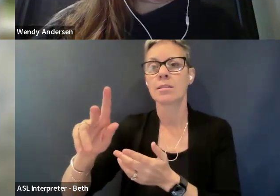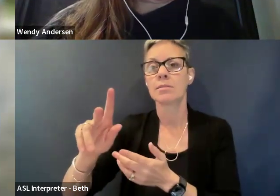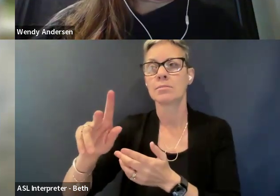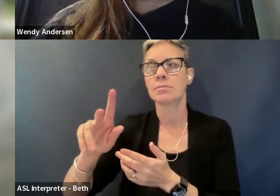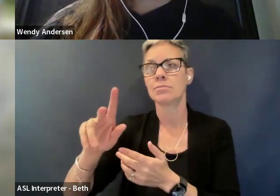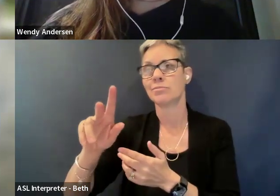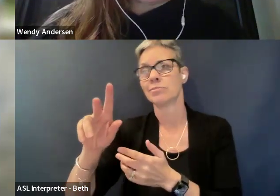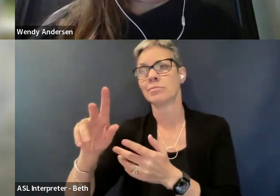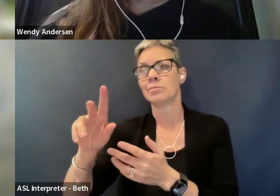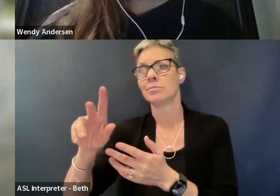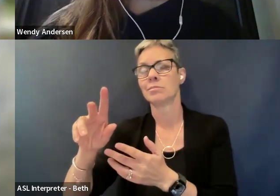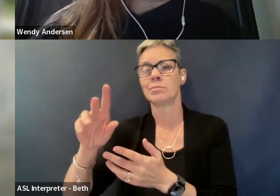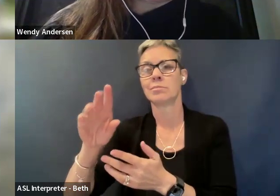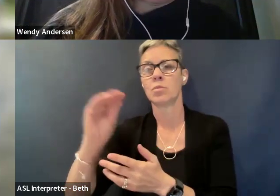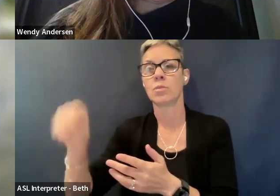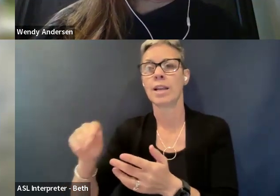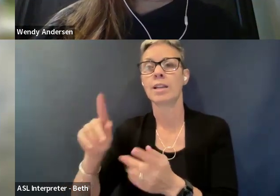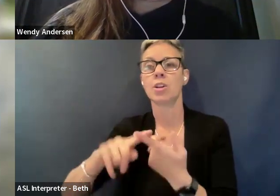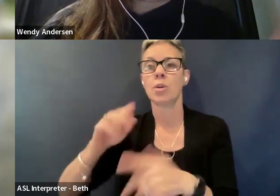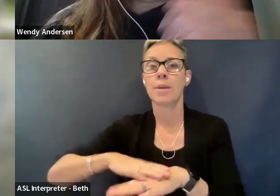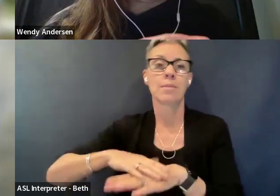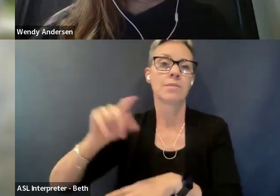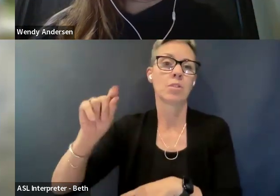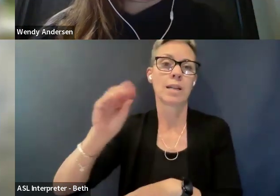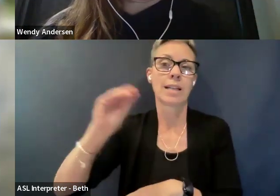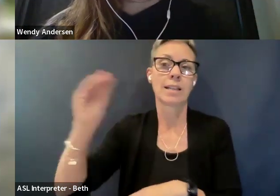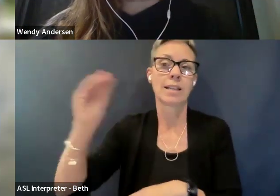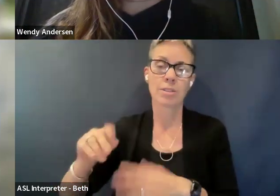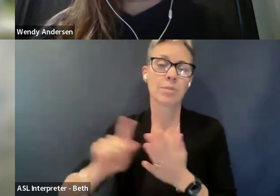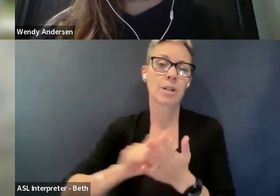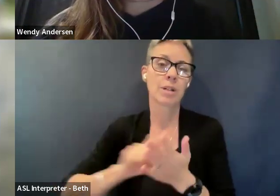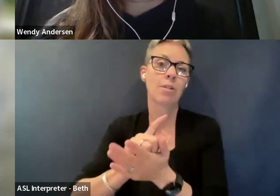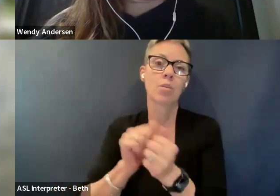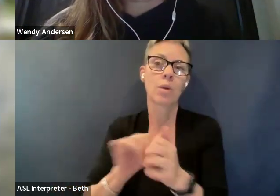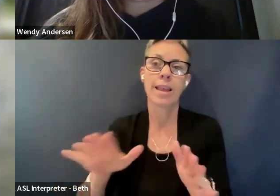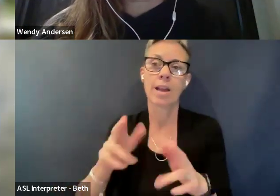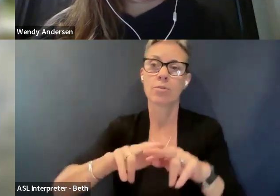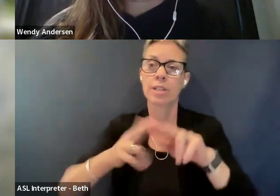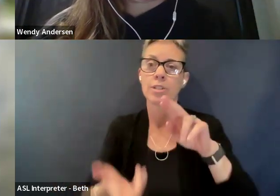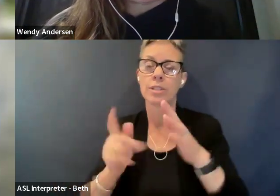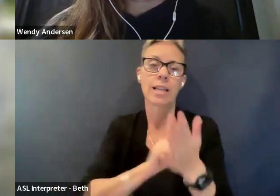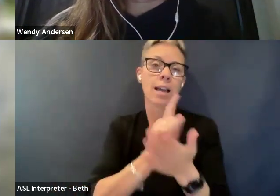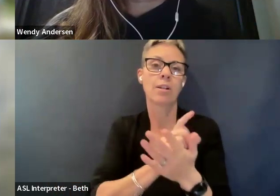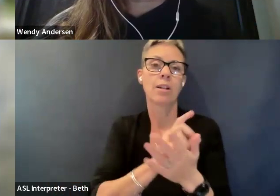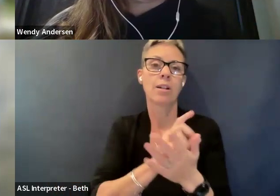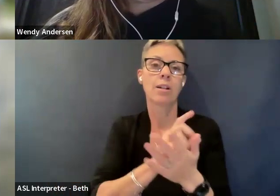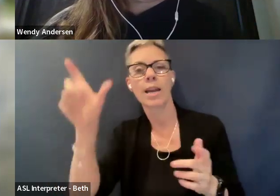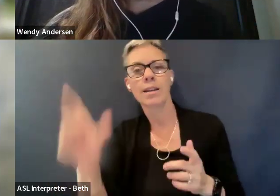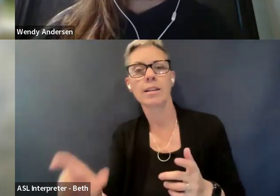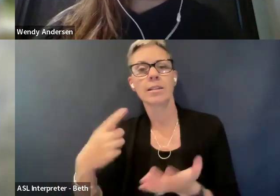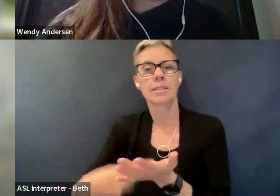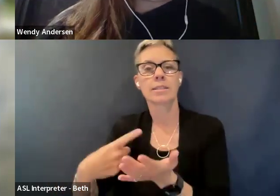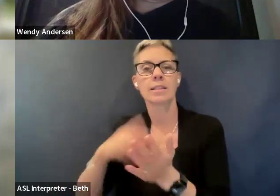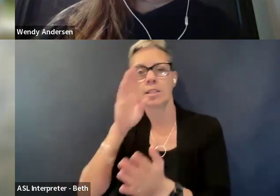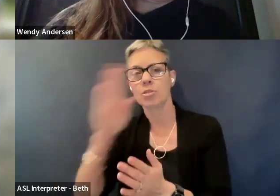an hour without reducing services or hours. And you can see on the right-hand side, it talks about direct support professionals